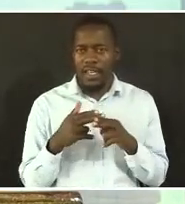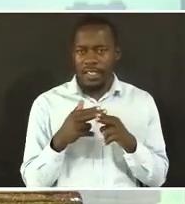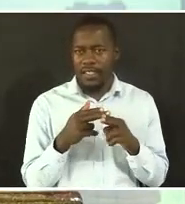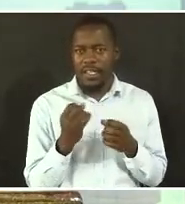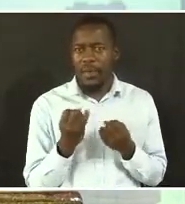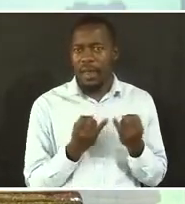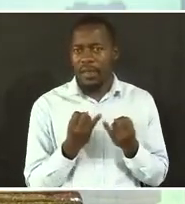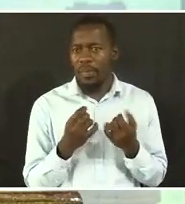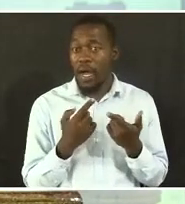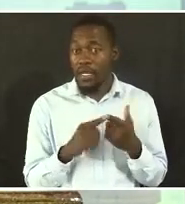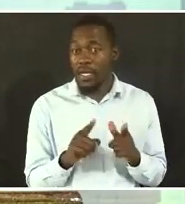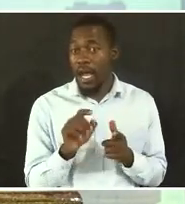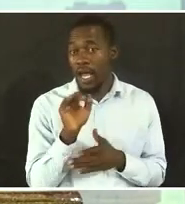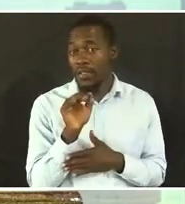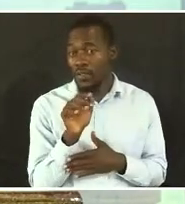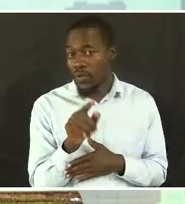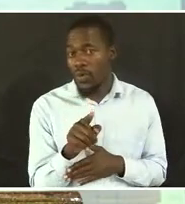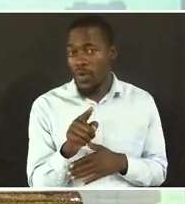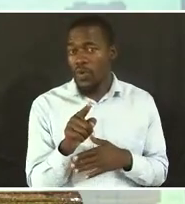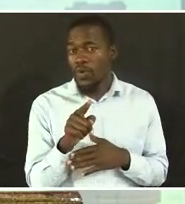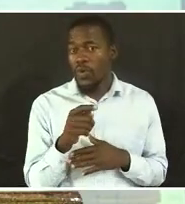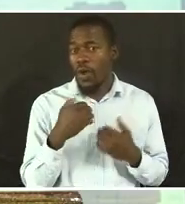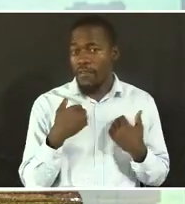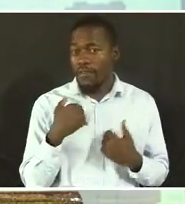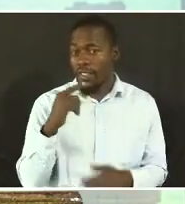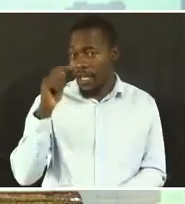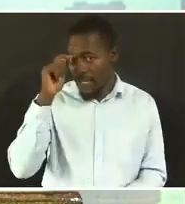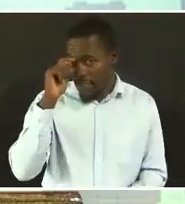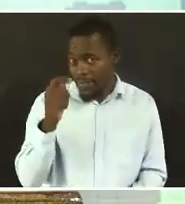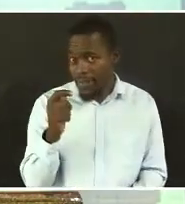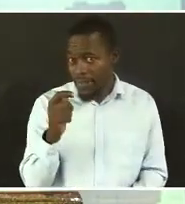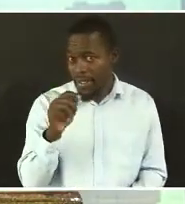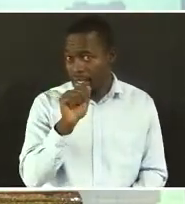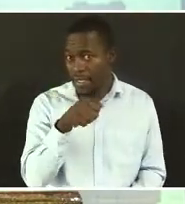But let me ask, what talents have you been given?